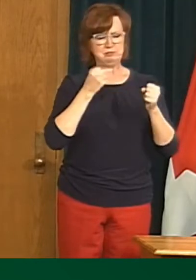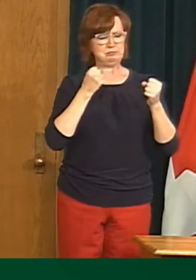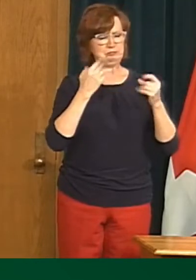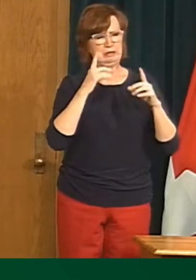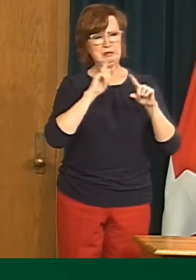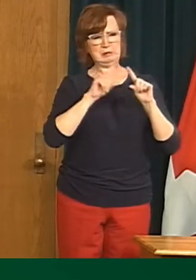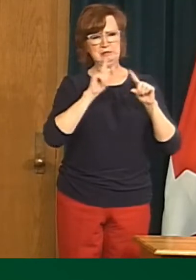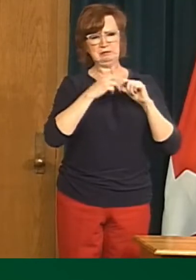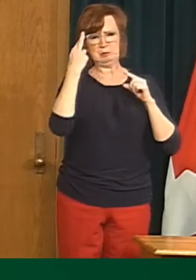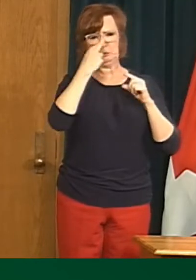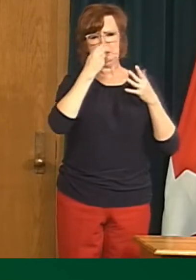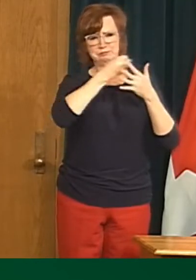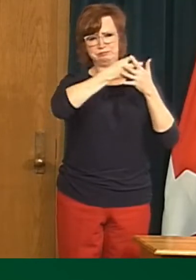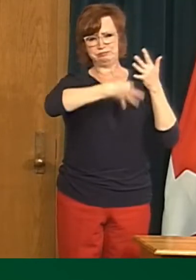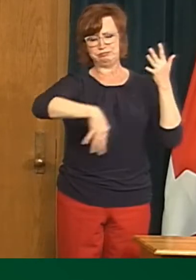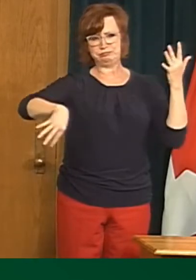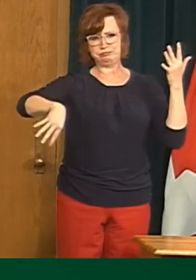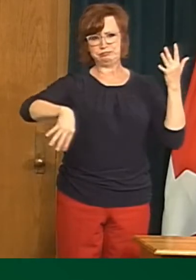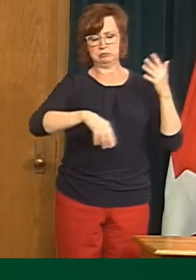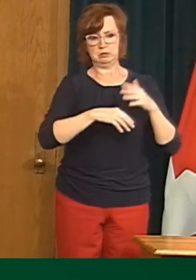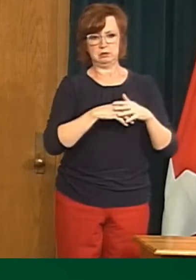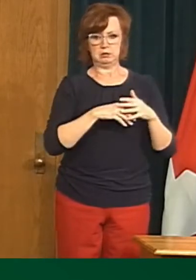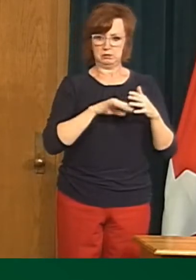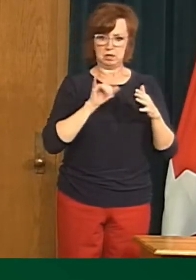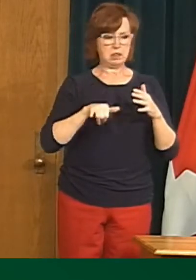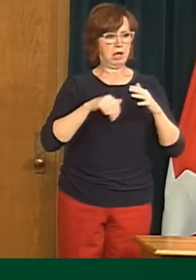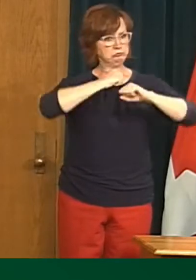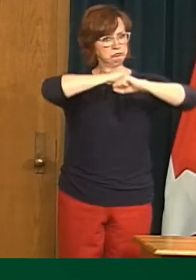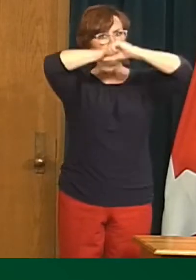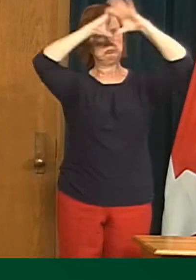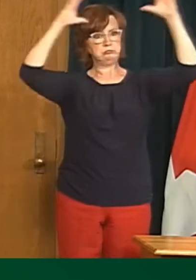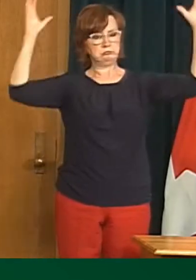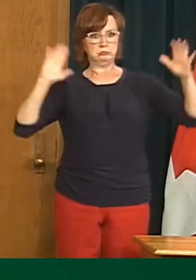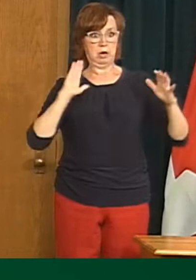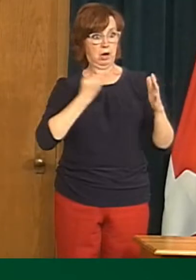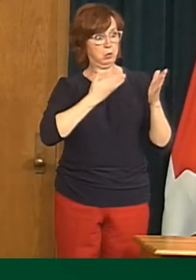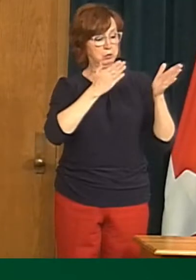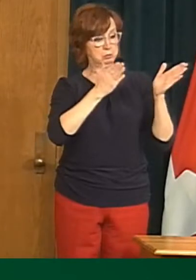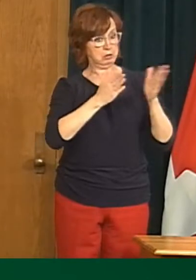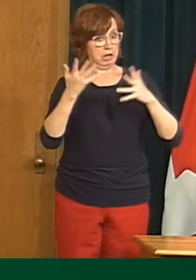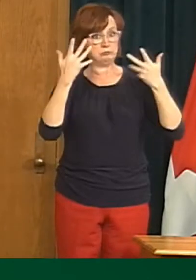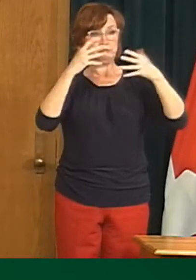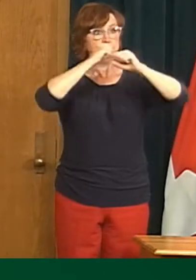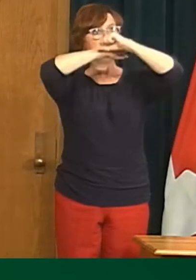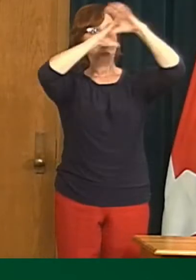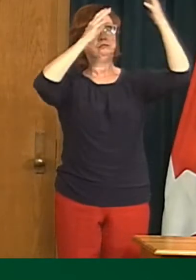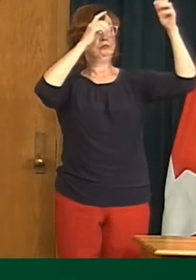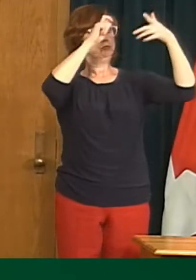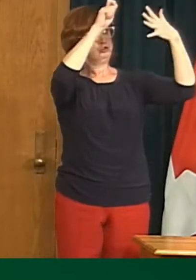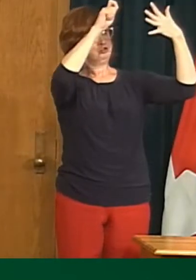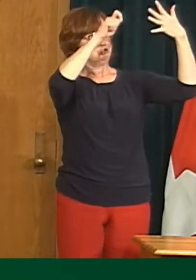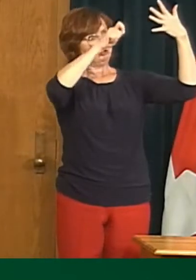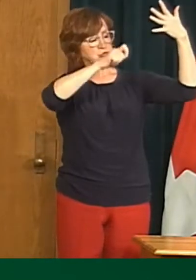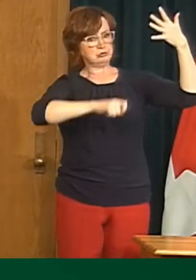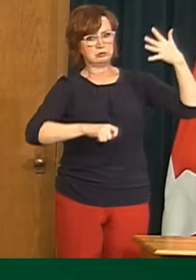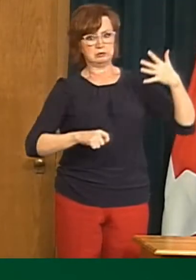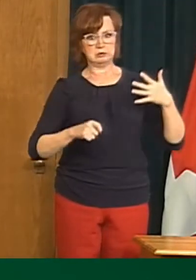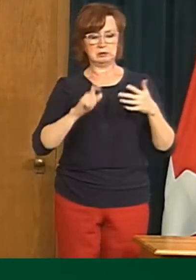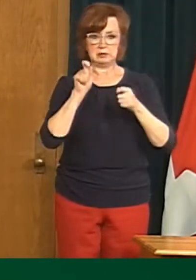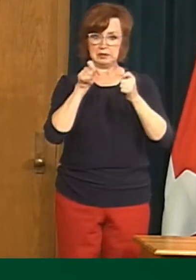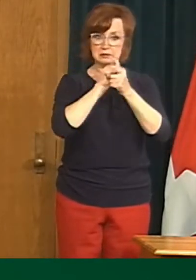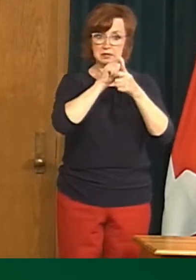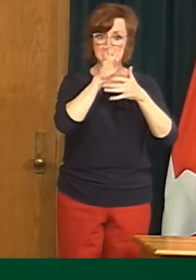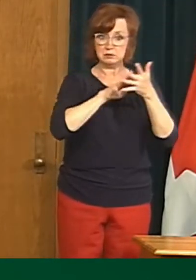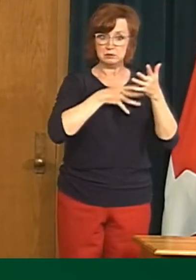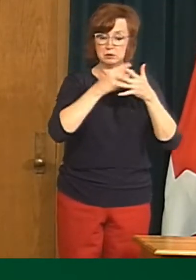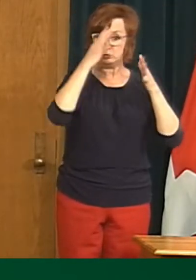this I would say is according to plan. As far as dates, we never had dates in the first place, just tentatively saying